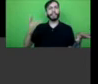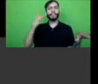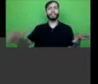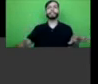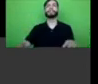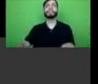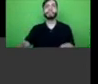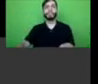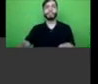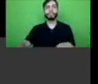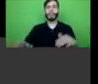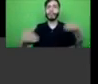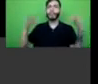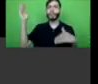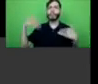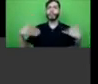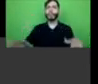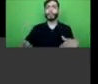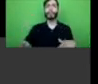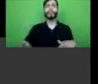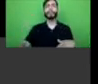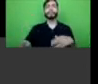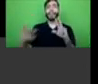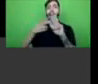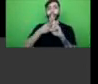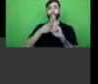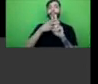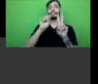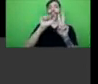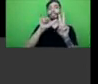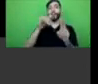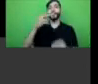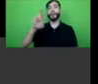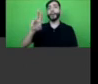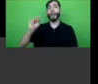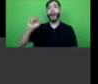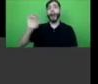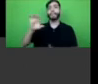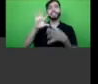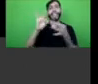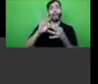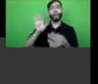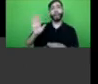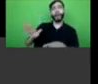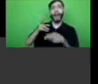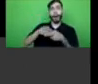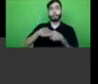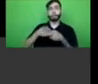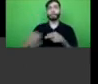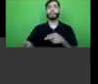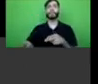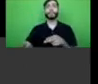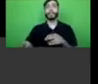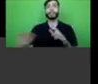The hashtag Say Her Name was started by a group of Black feminists to bring